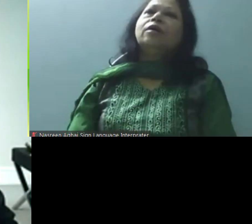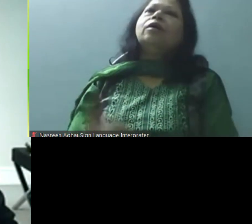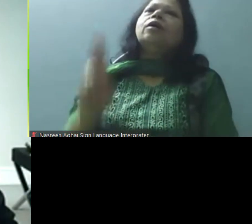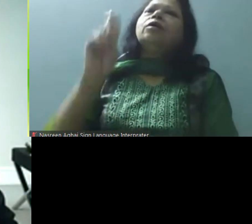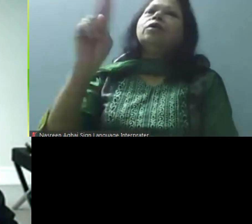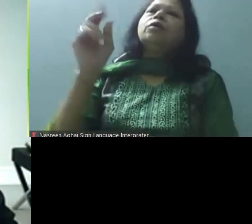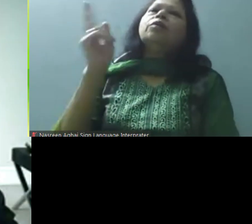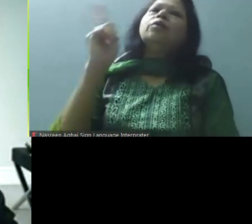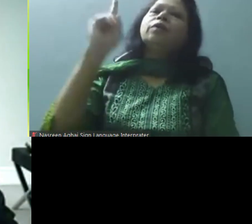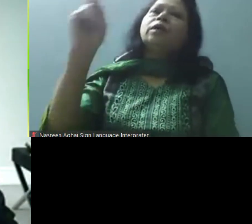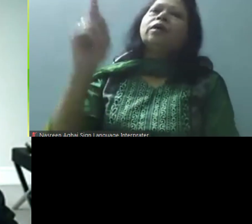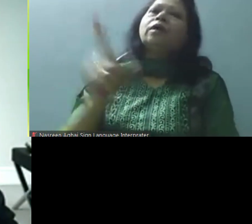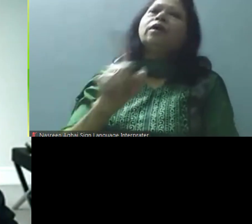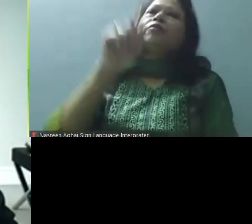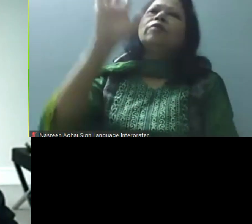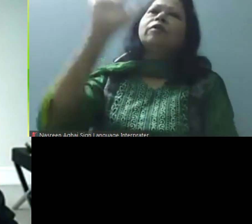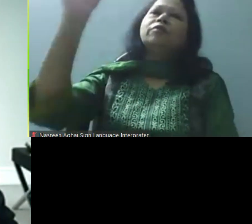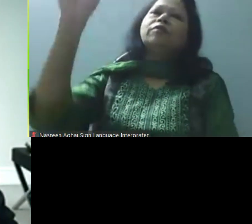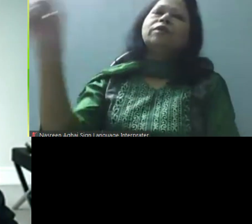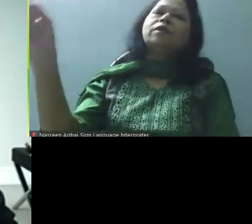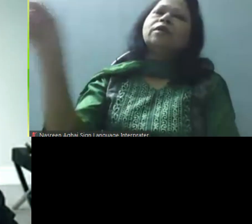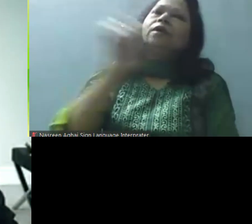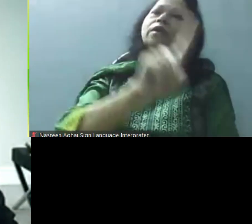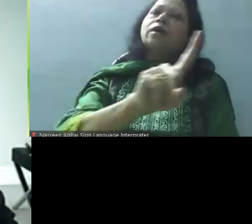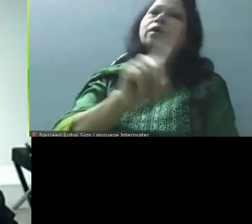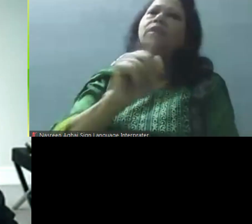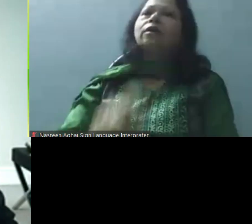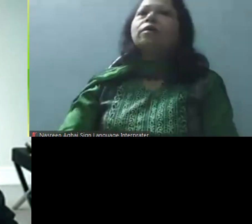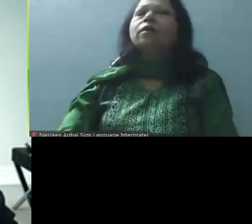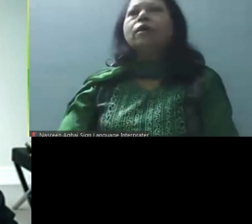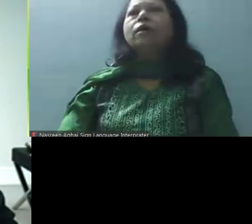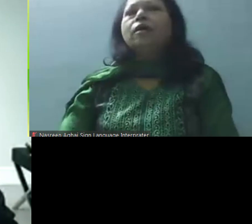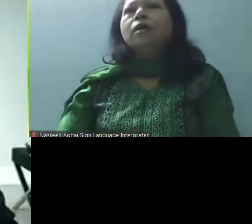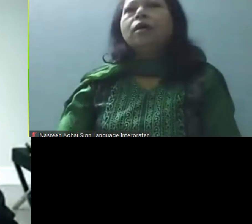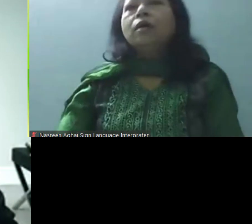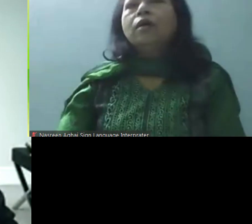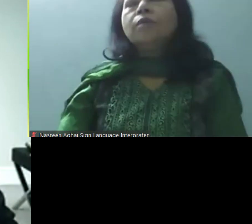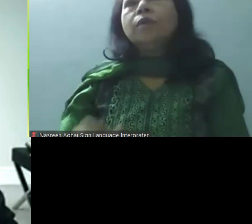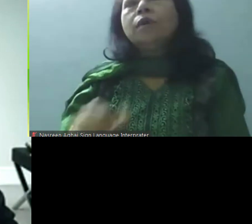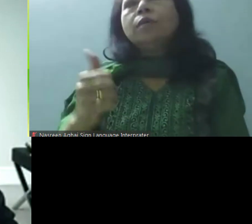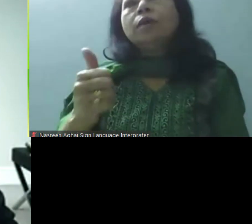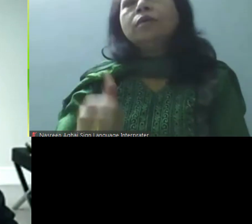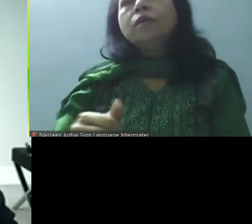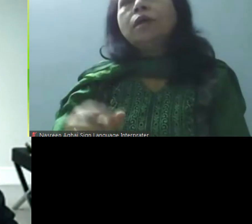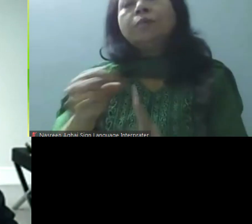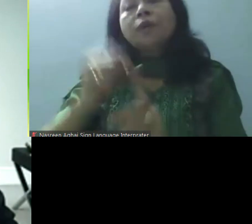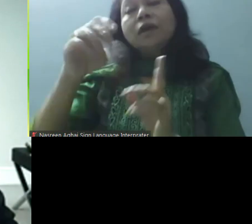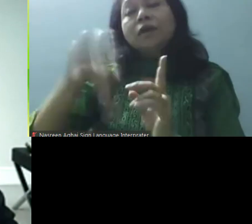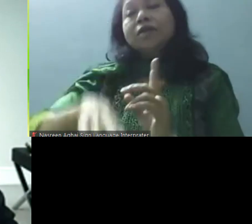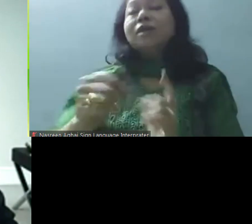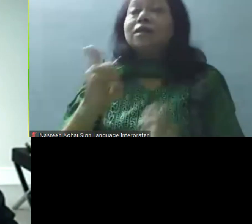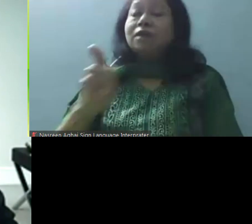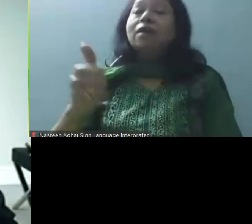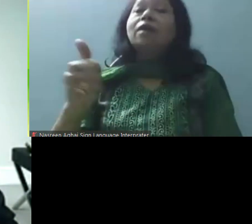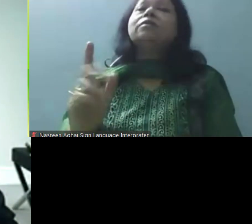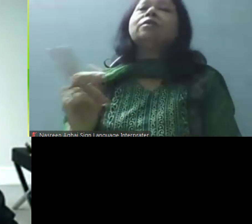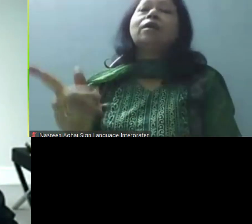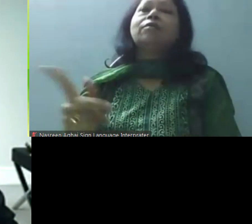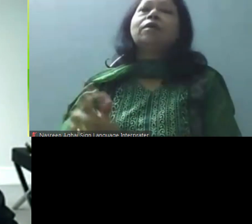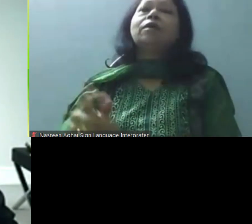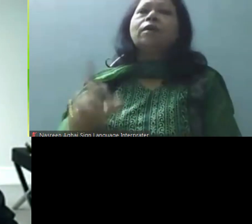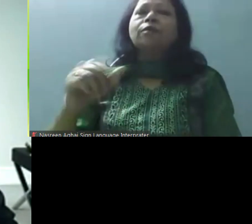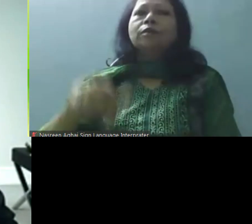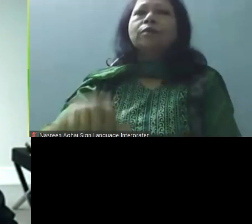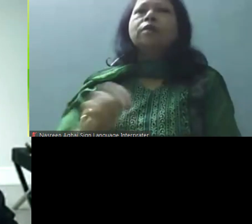been 15 years. The quality of care is a lot better compared to Pakistan. And even the